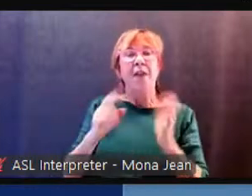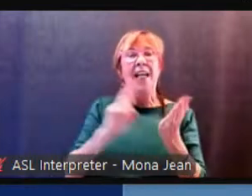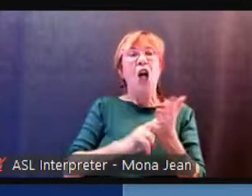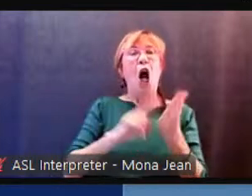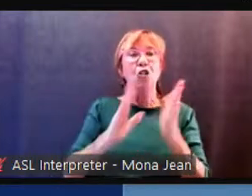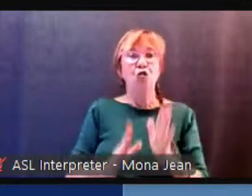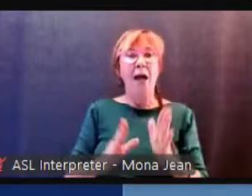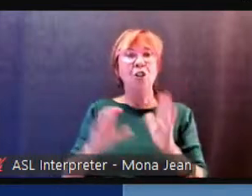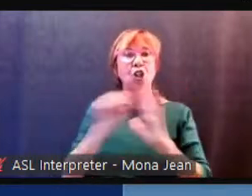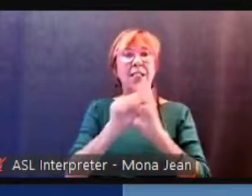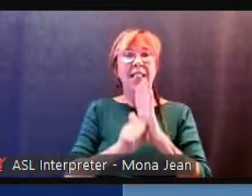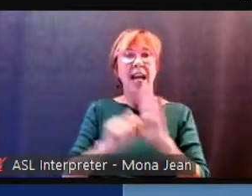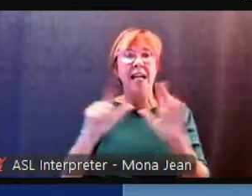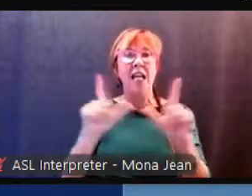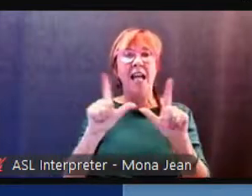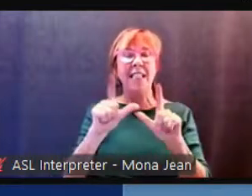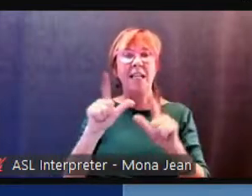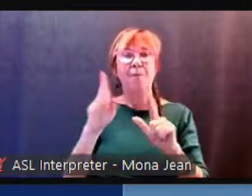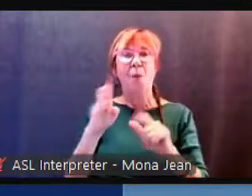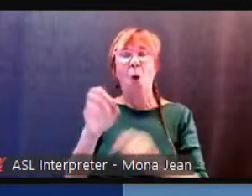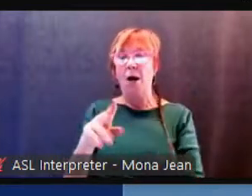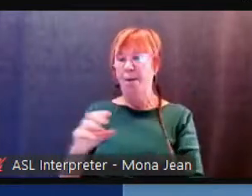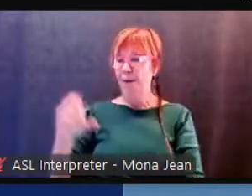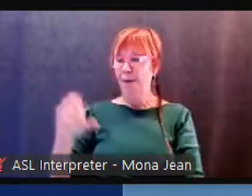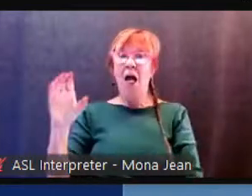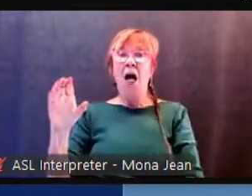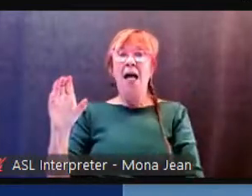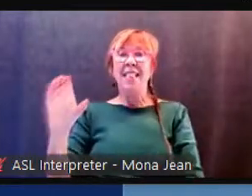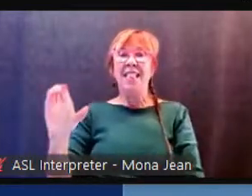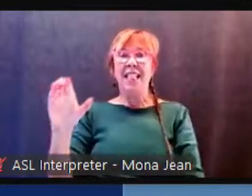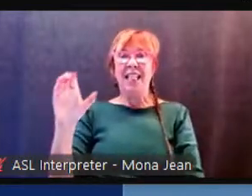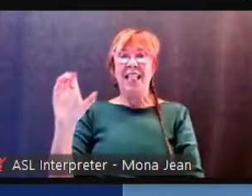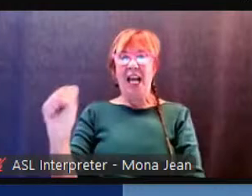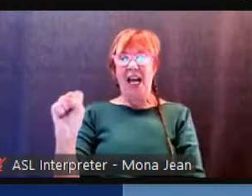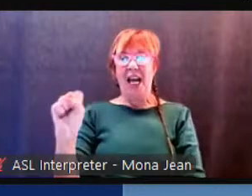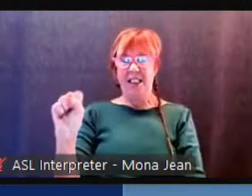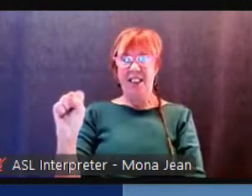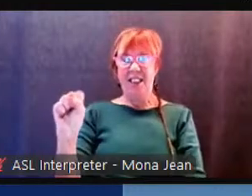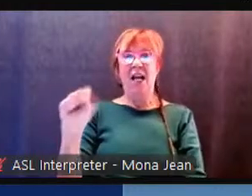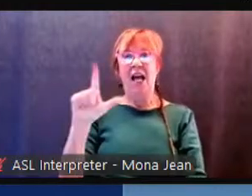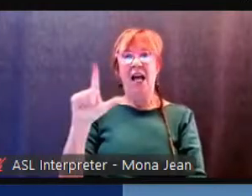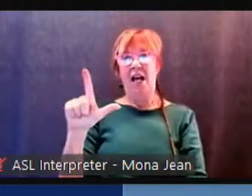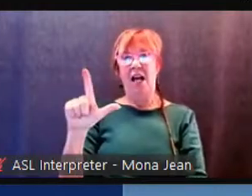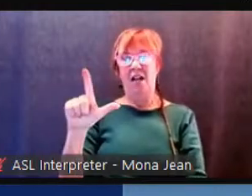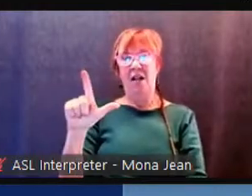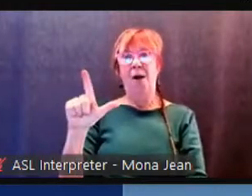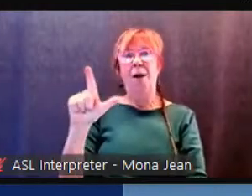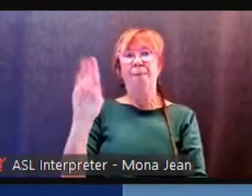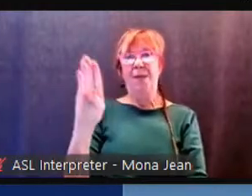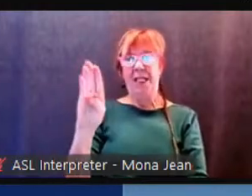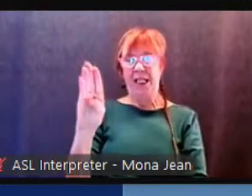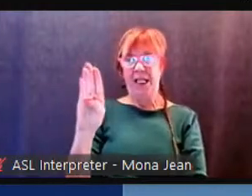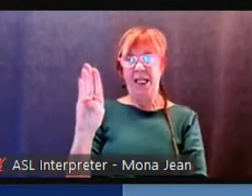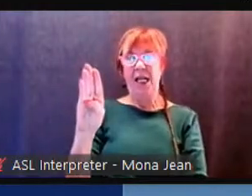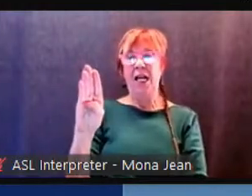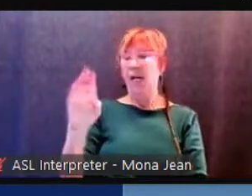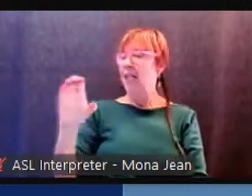Board at C as in cat, S as in Sam, L, B as in boy,